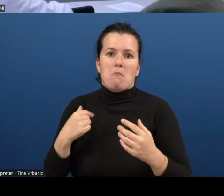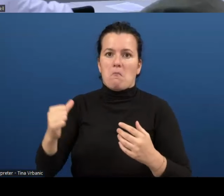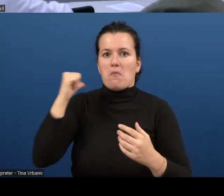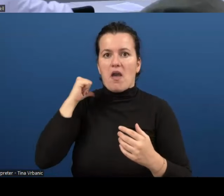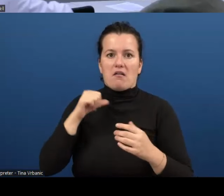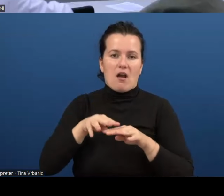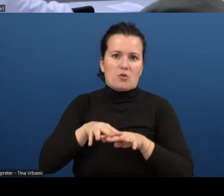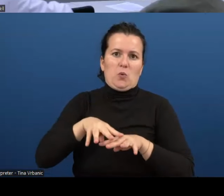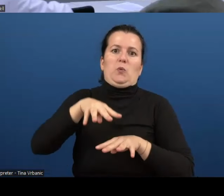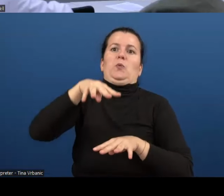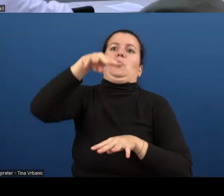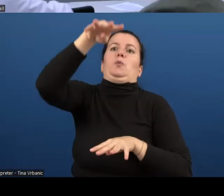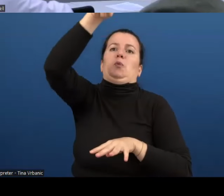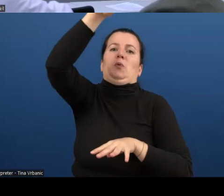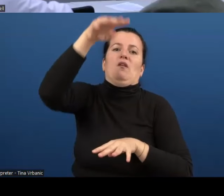vertical direction, but